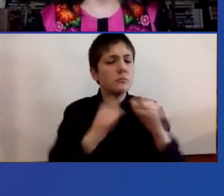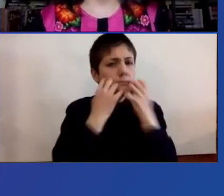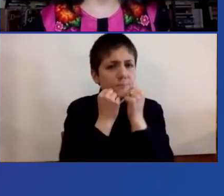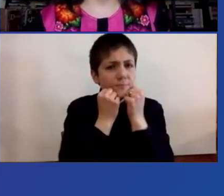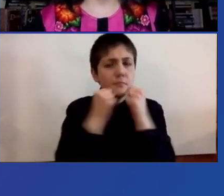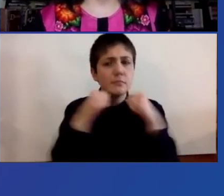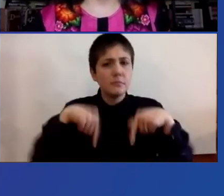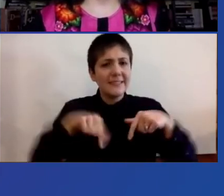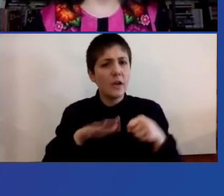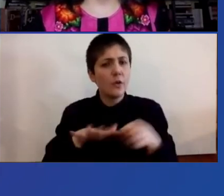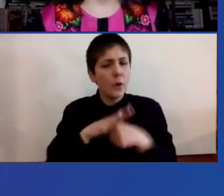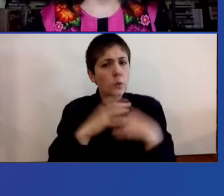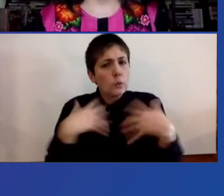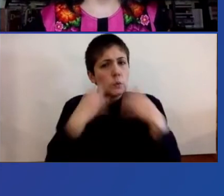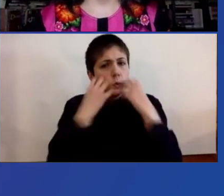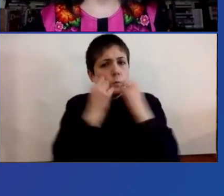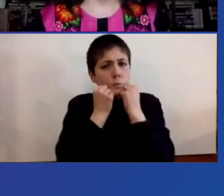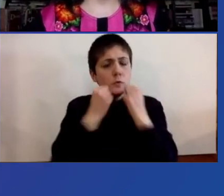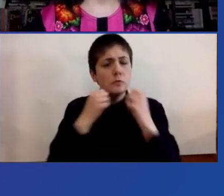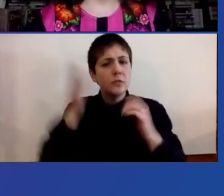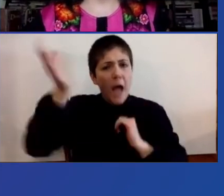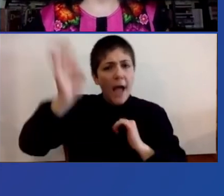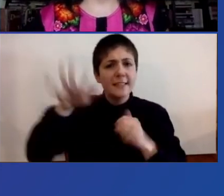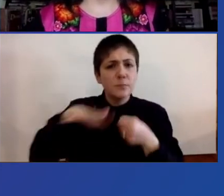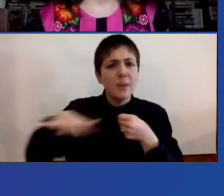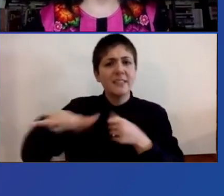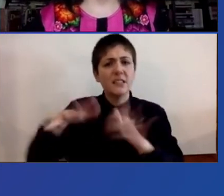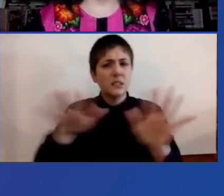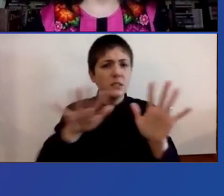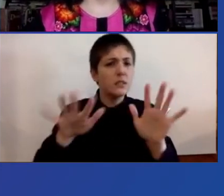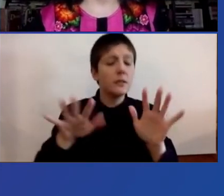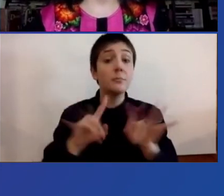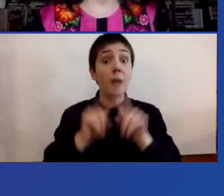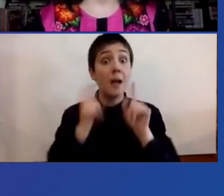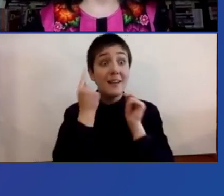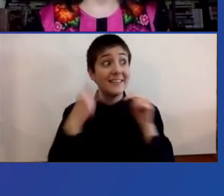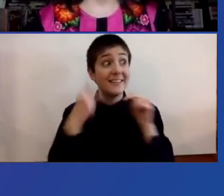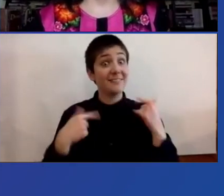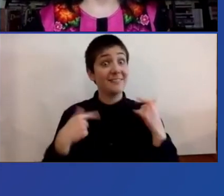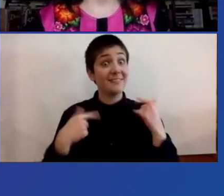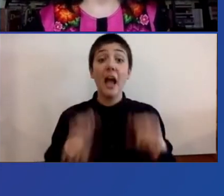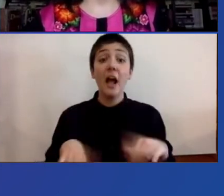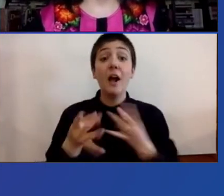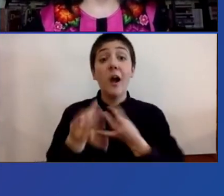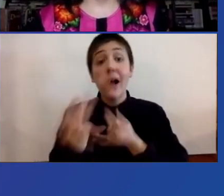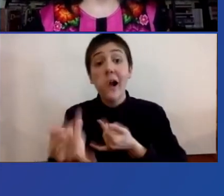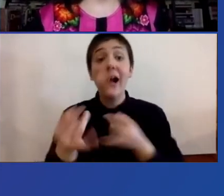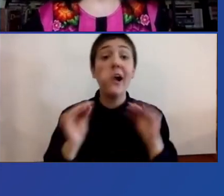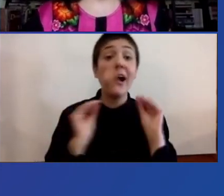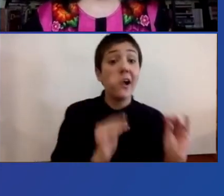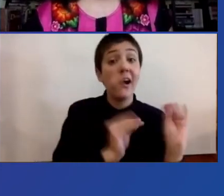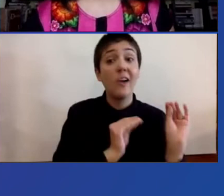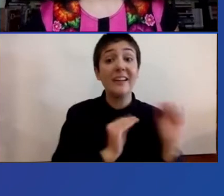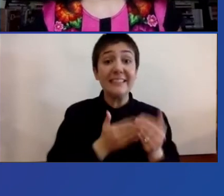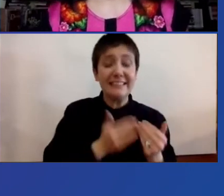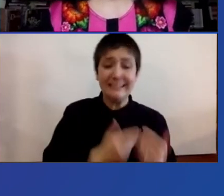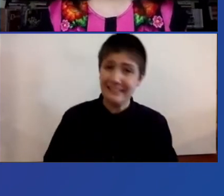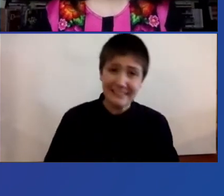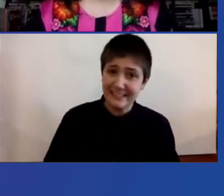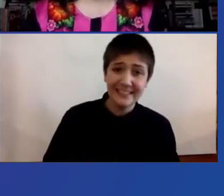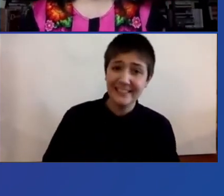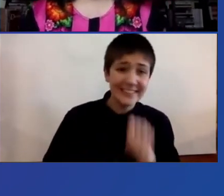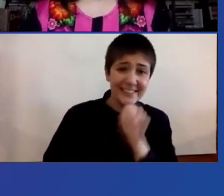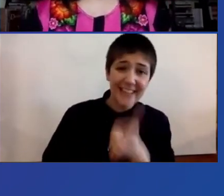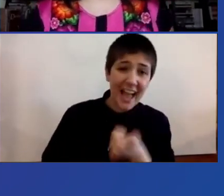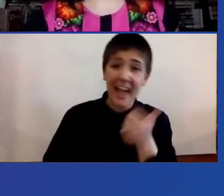area. But it's not easy to teach. When I go, I'm sure